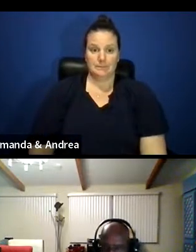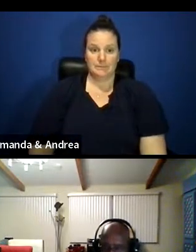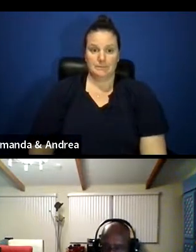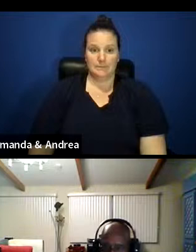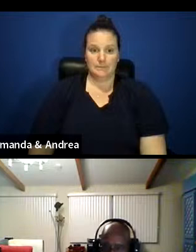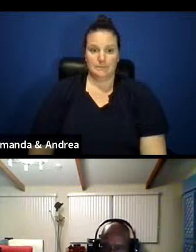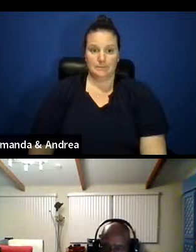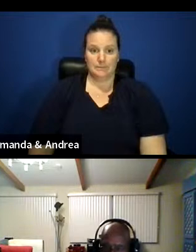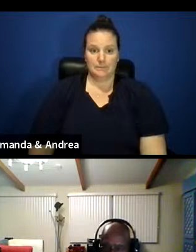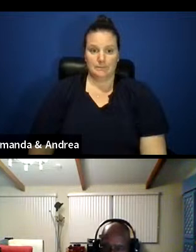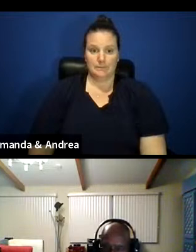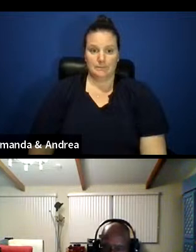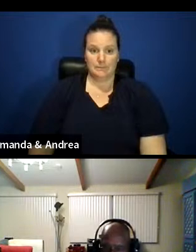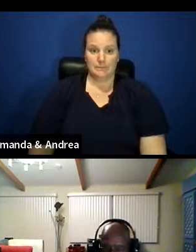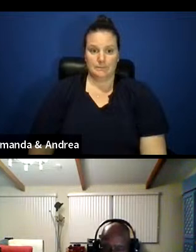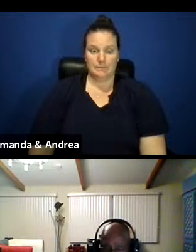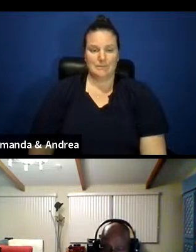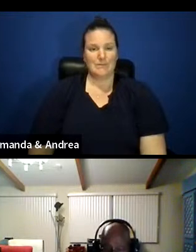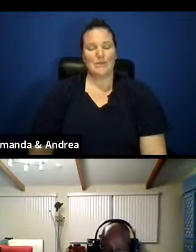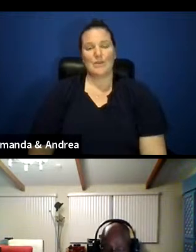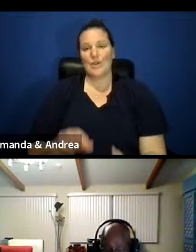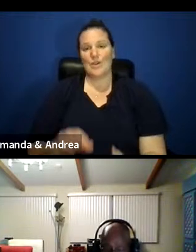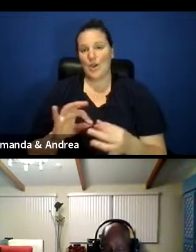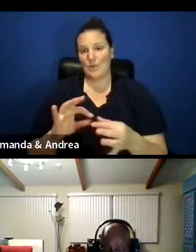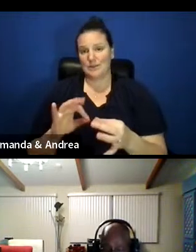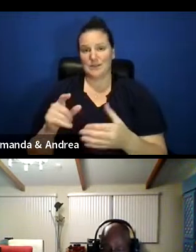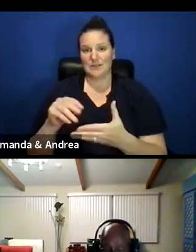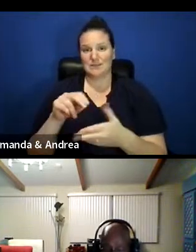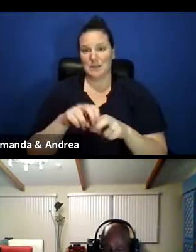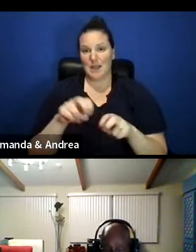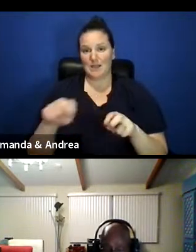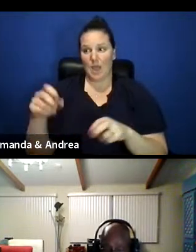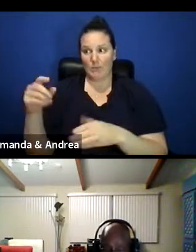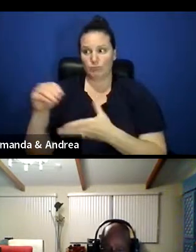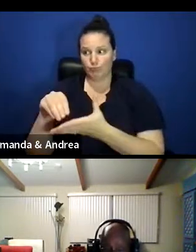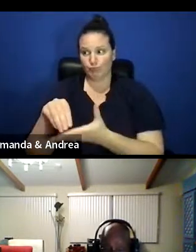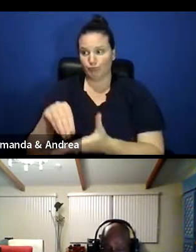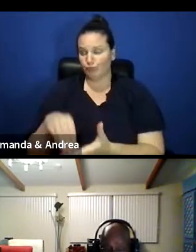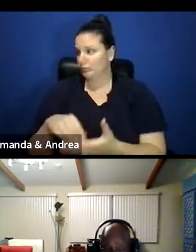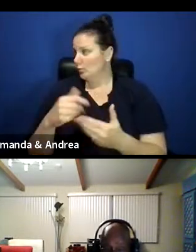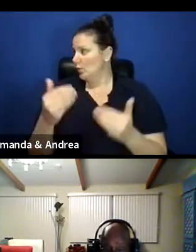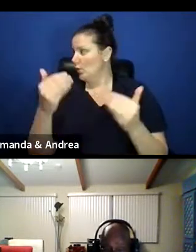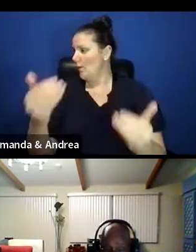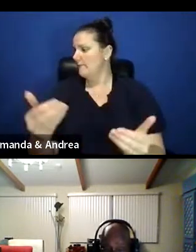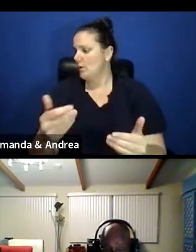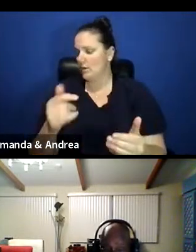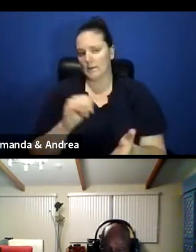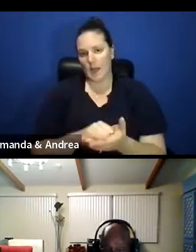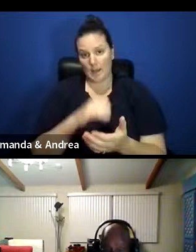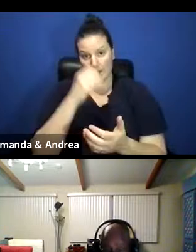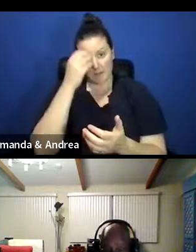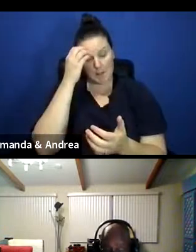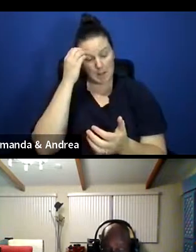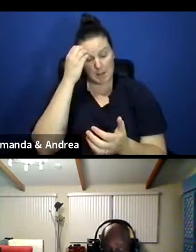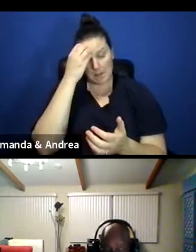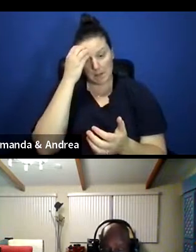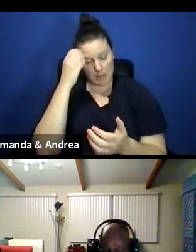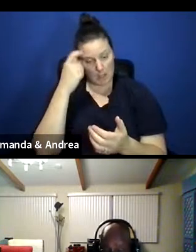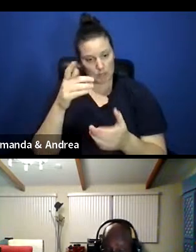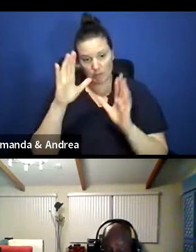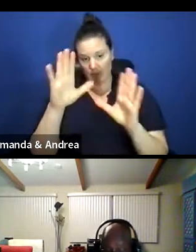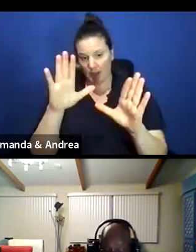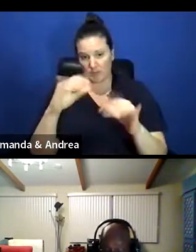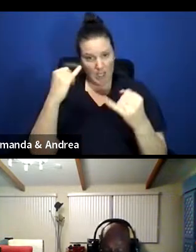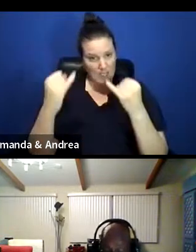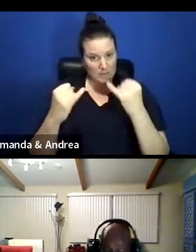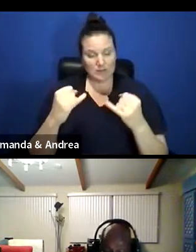the comments from this panel, and I've been taking notes as we've been going forward. Just some excellent